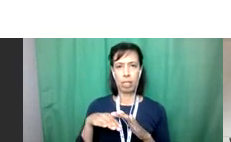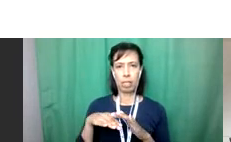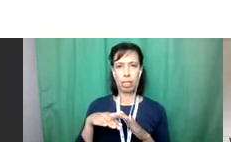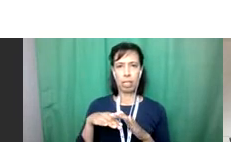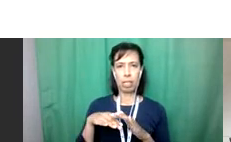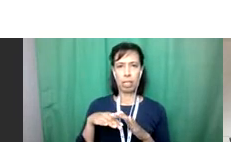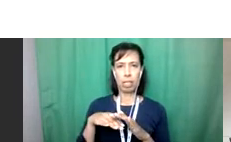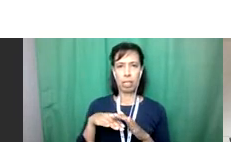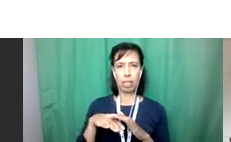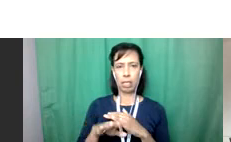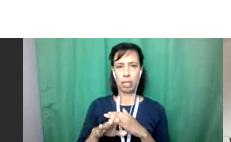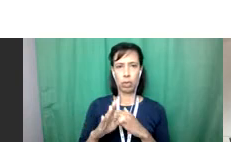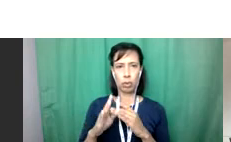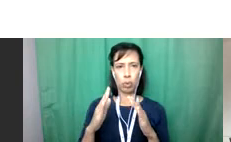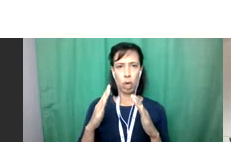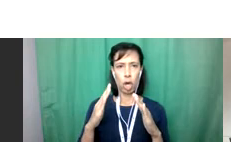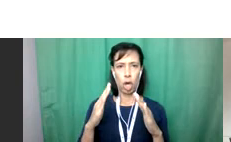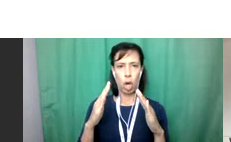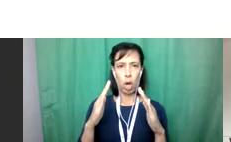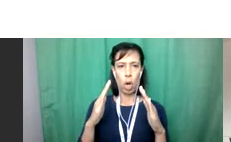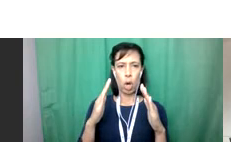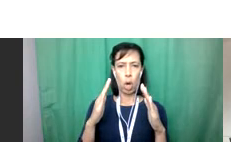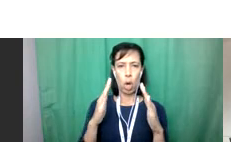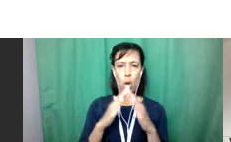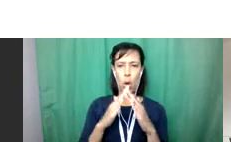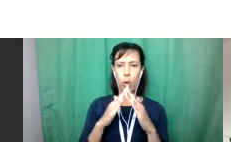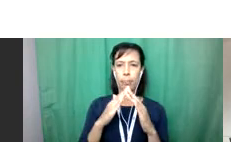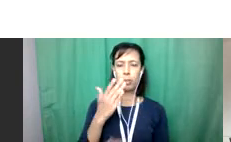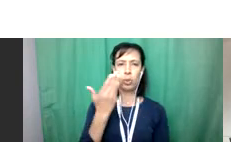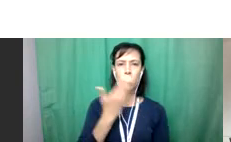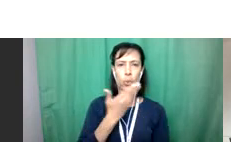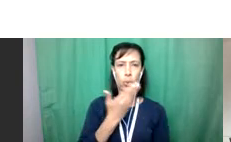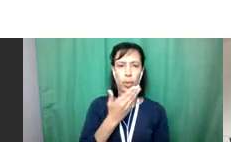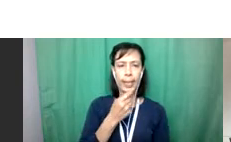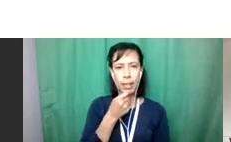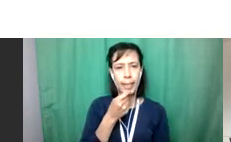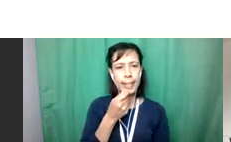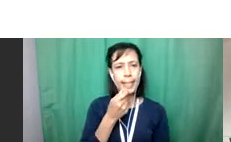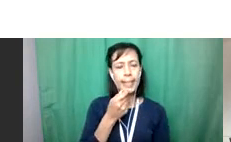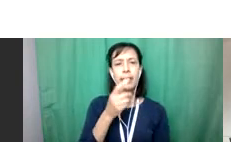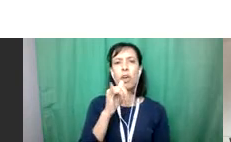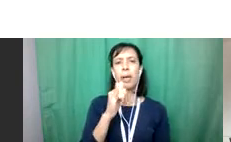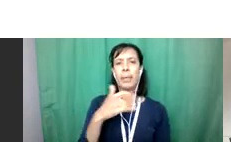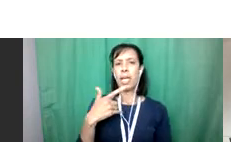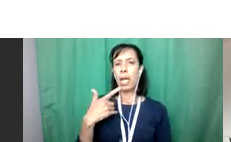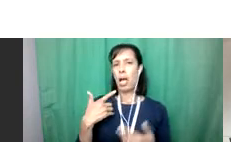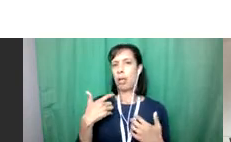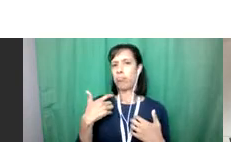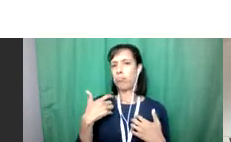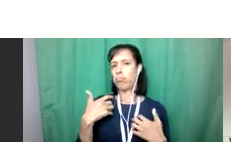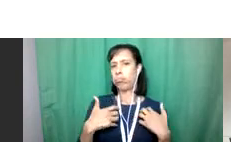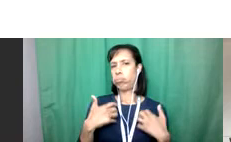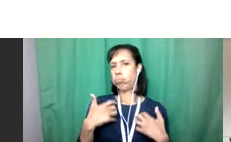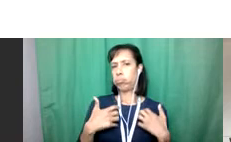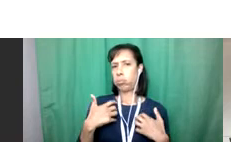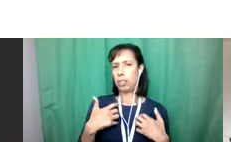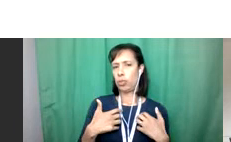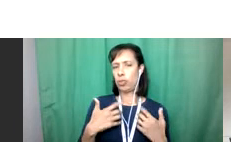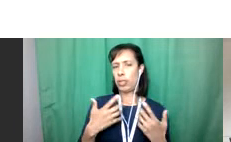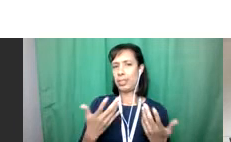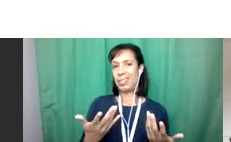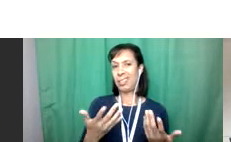homeschooling. There's a link there. Okay, homeschooling. Let's say I'm particularly interested in, should we try mathematics